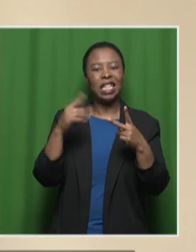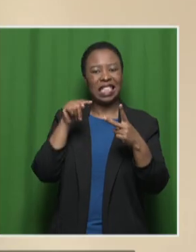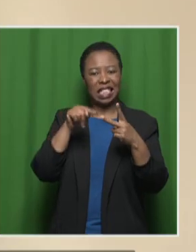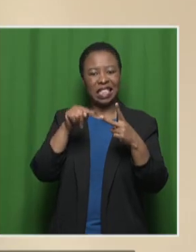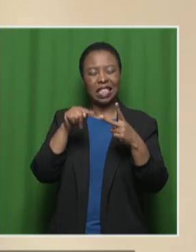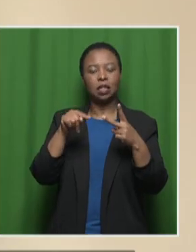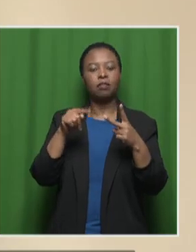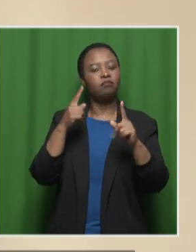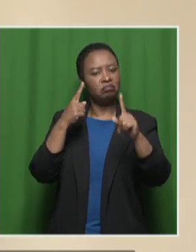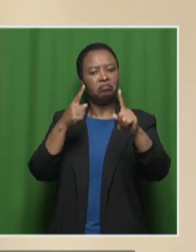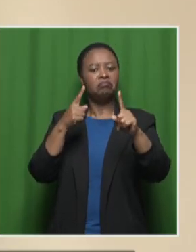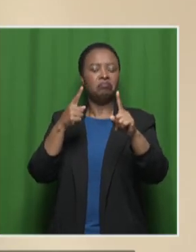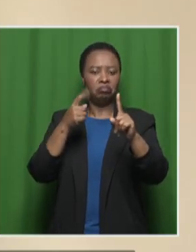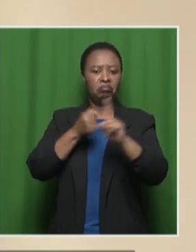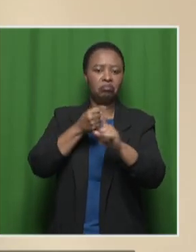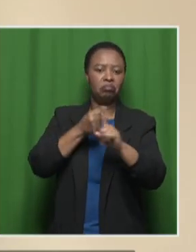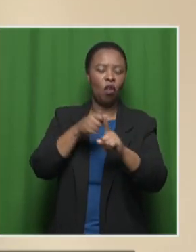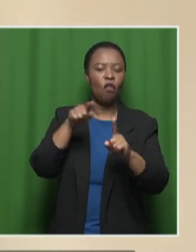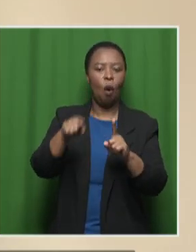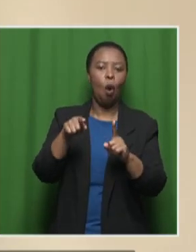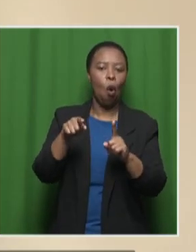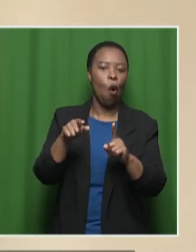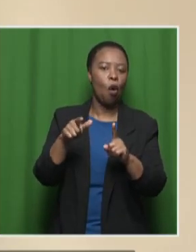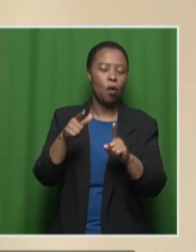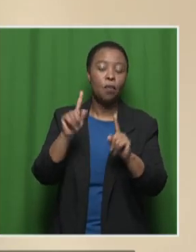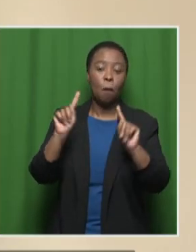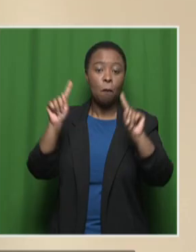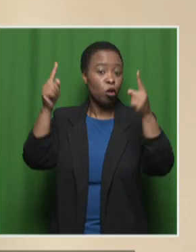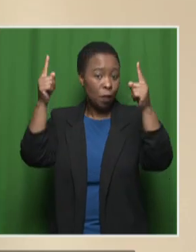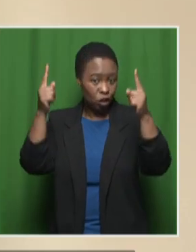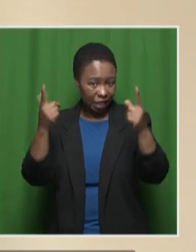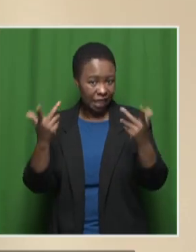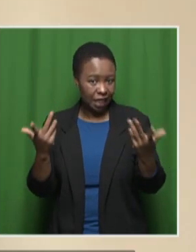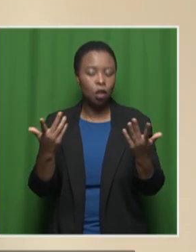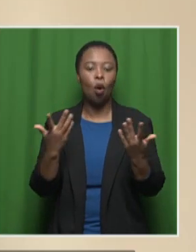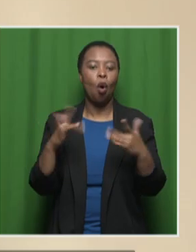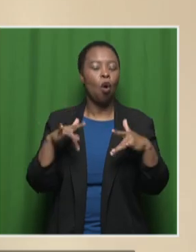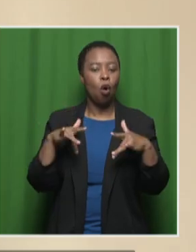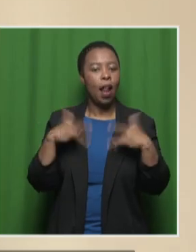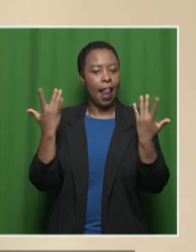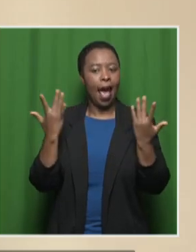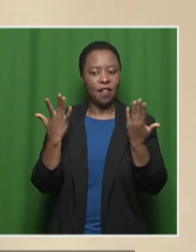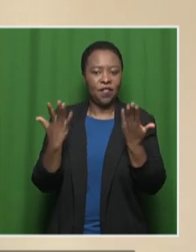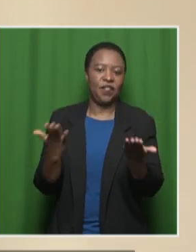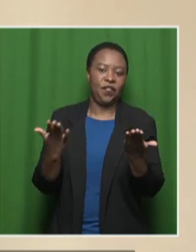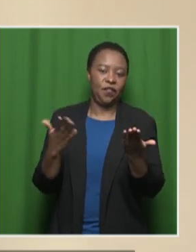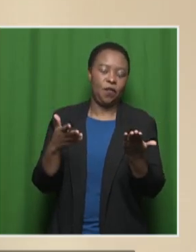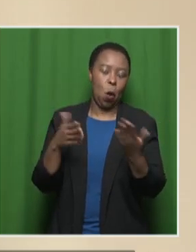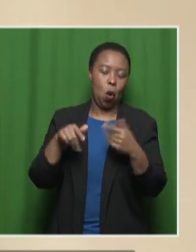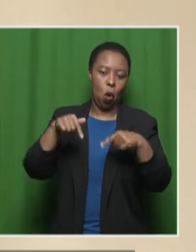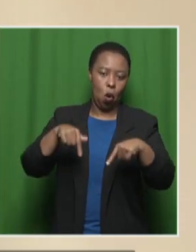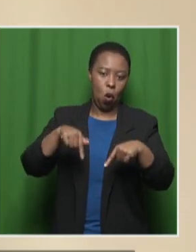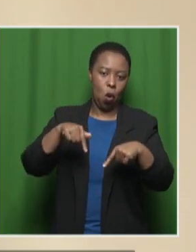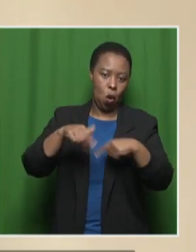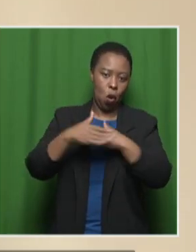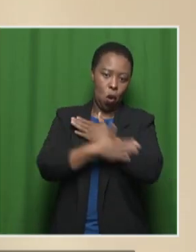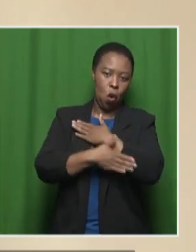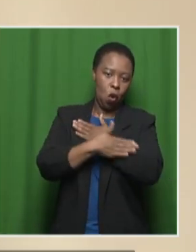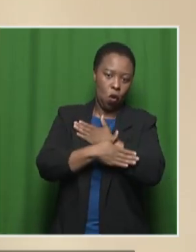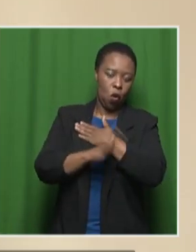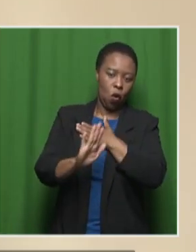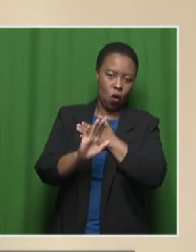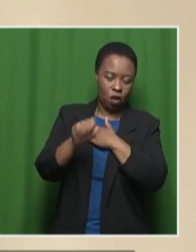for prosperity and for I suppose, just a way of life for a country. And that really means